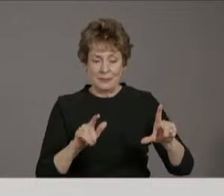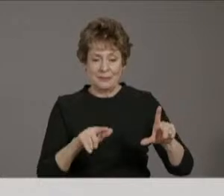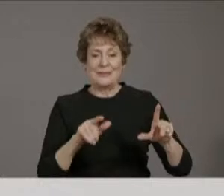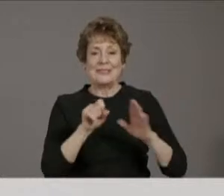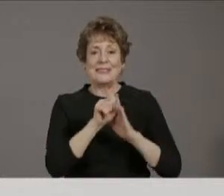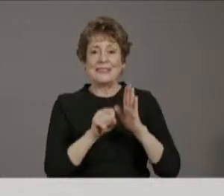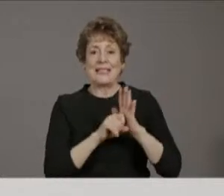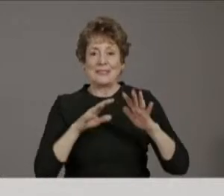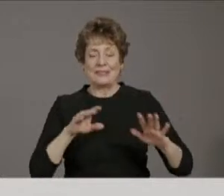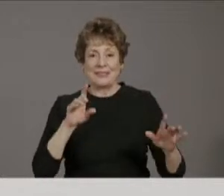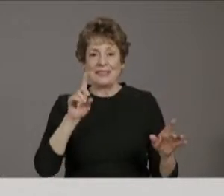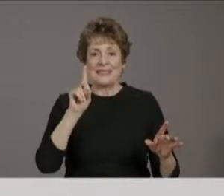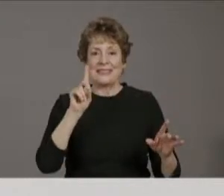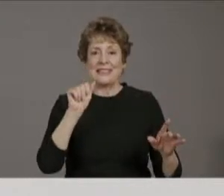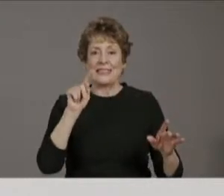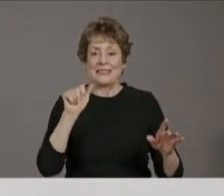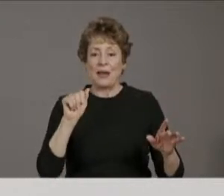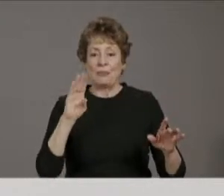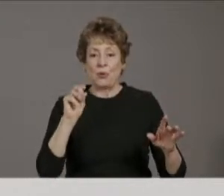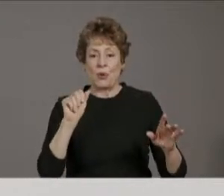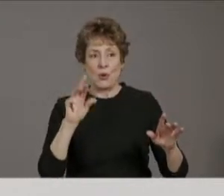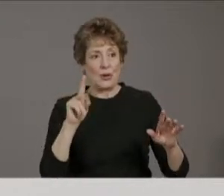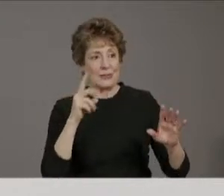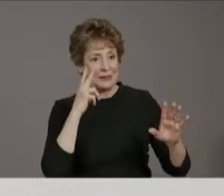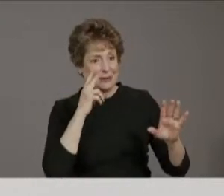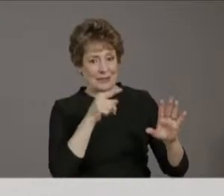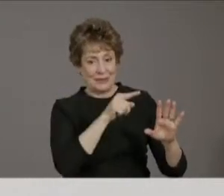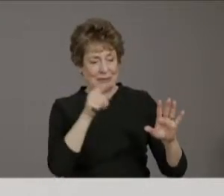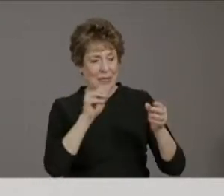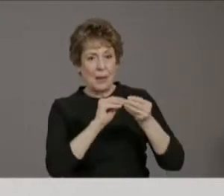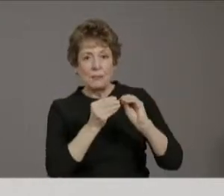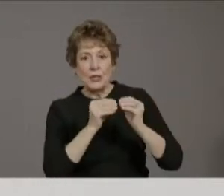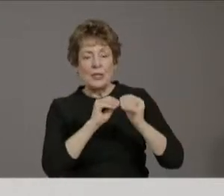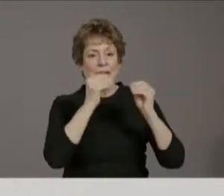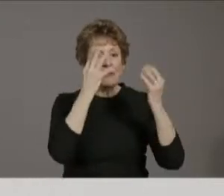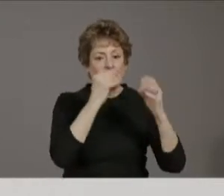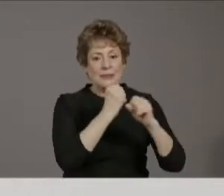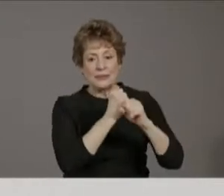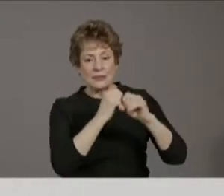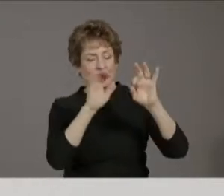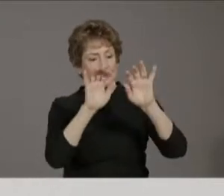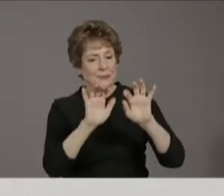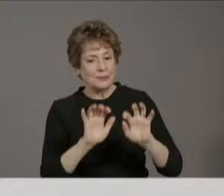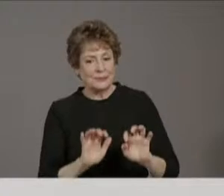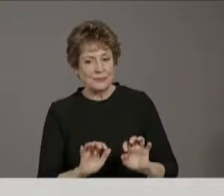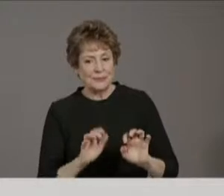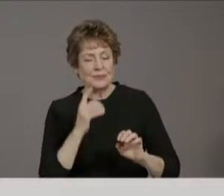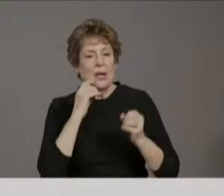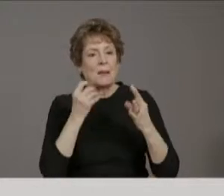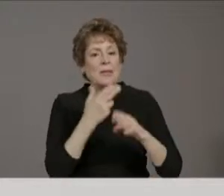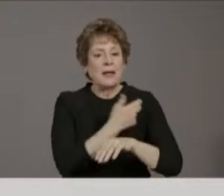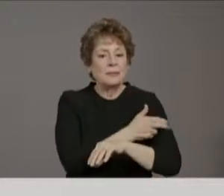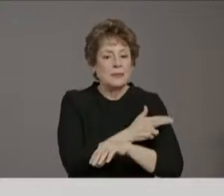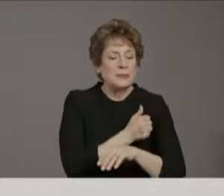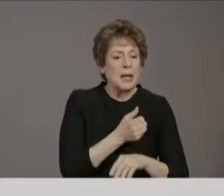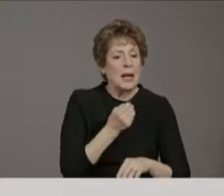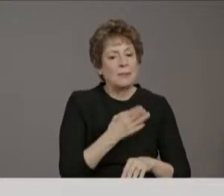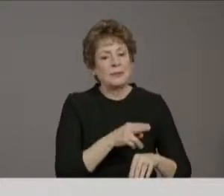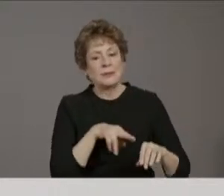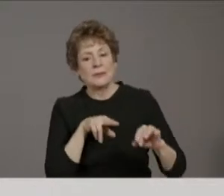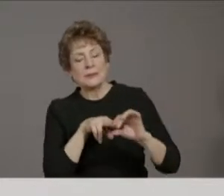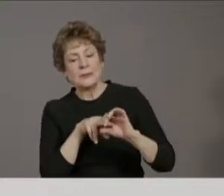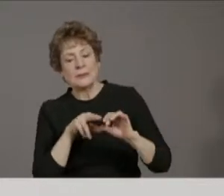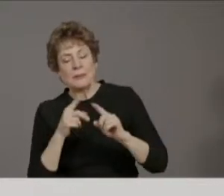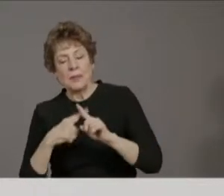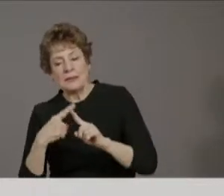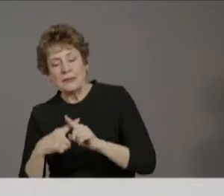has established for hospitalizations and cases and positivity and such, they've fallen into the yellow, and I